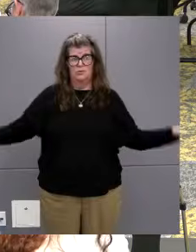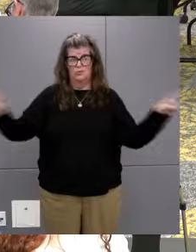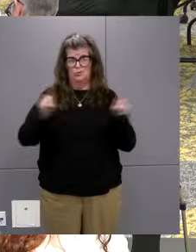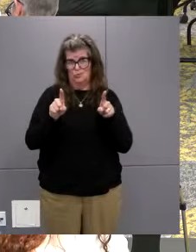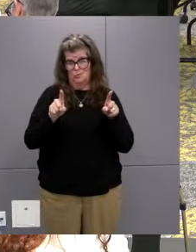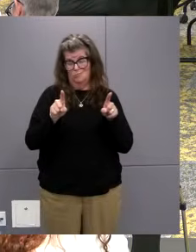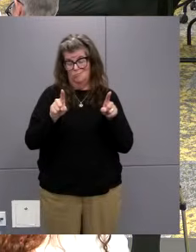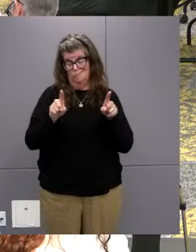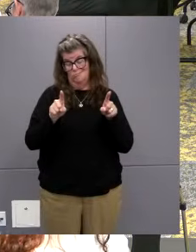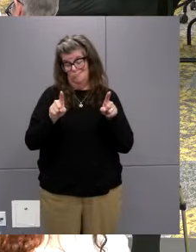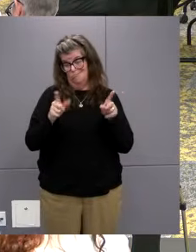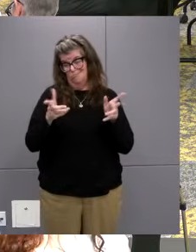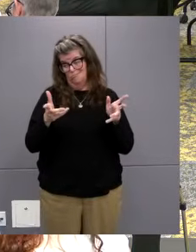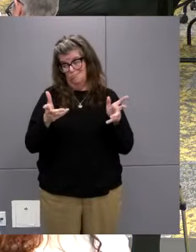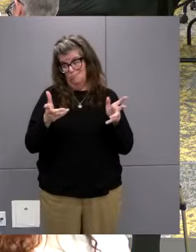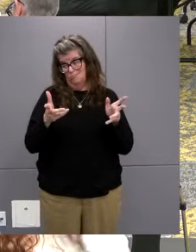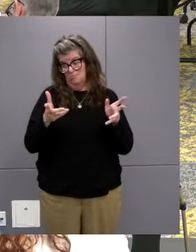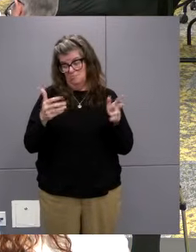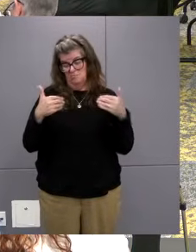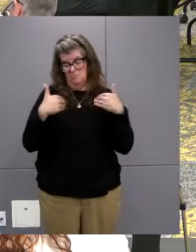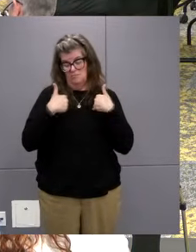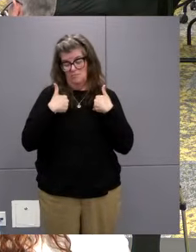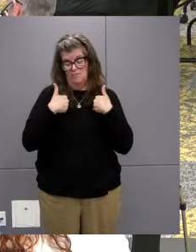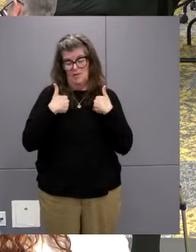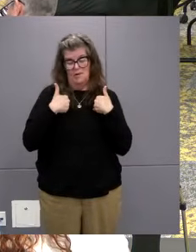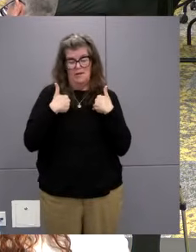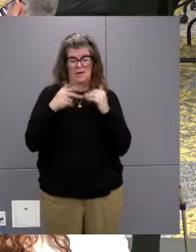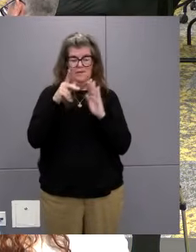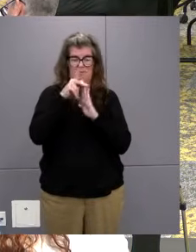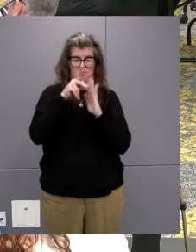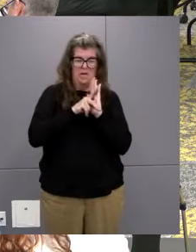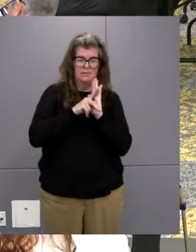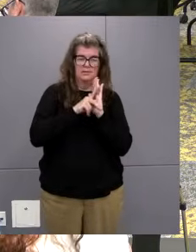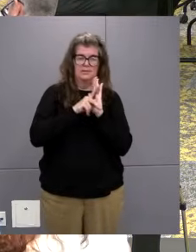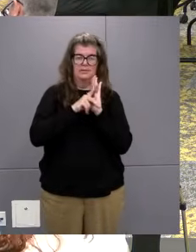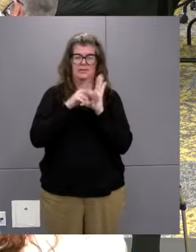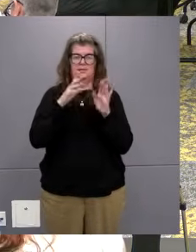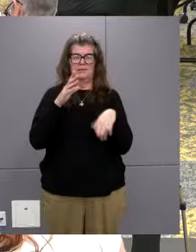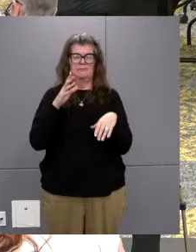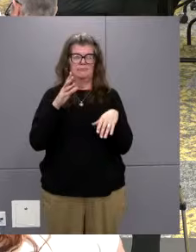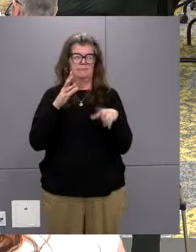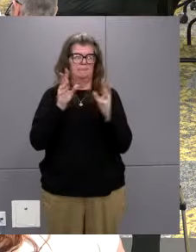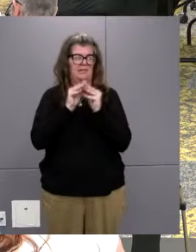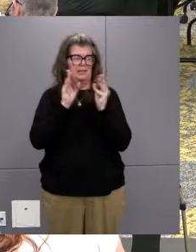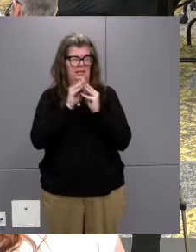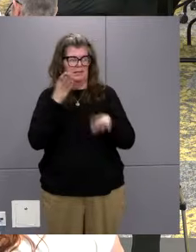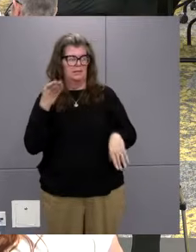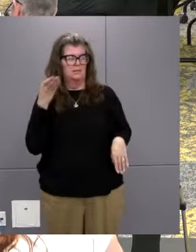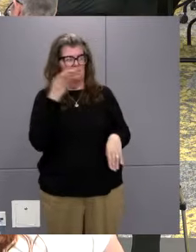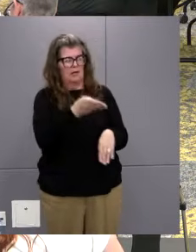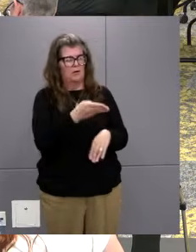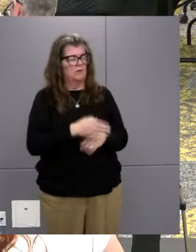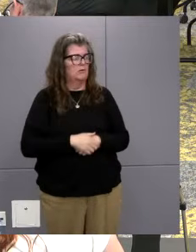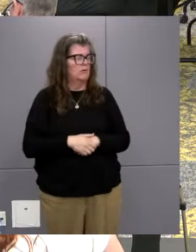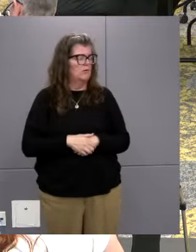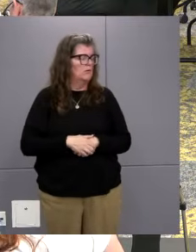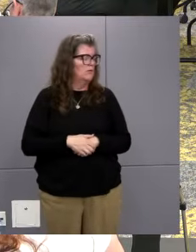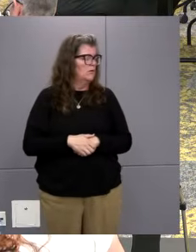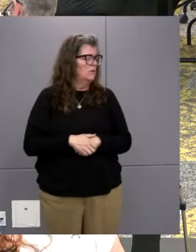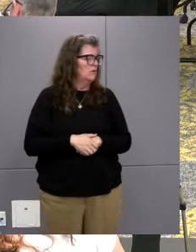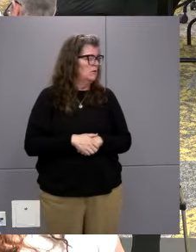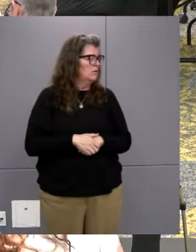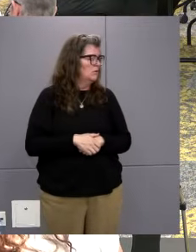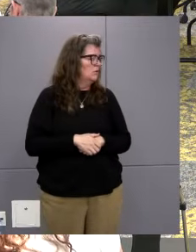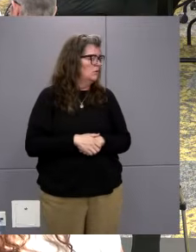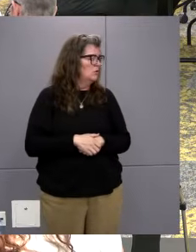that we happen to have the policy committee meetings there. I understand that. You said I'm sorry,